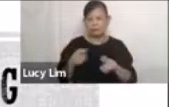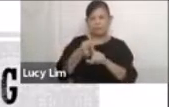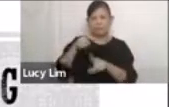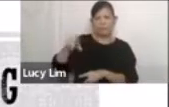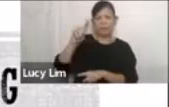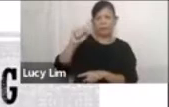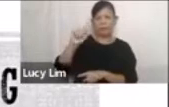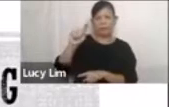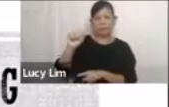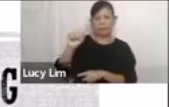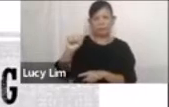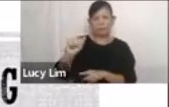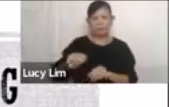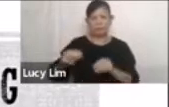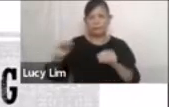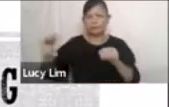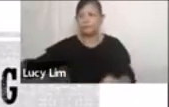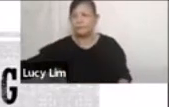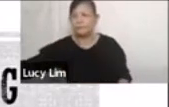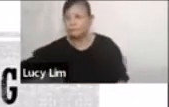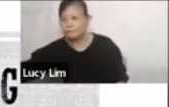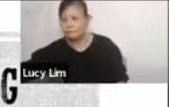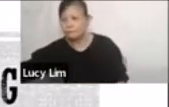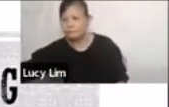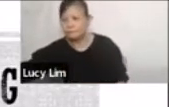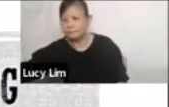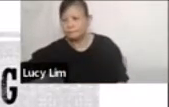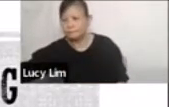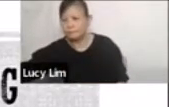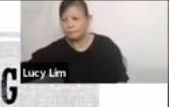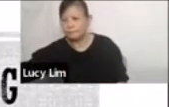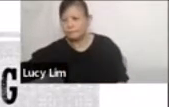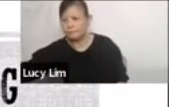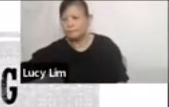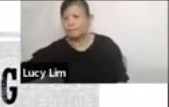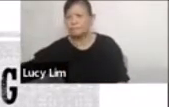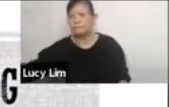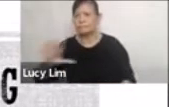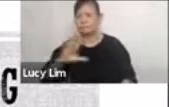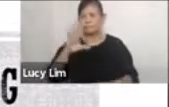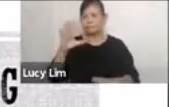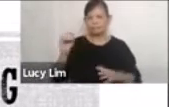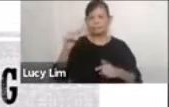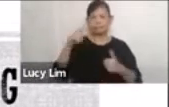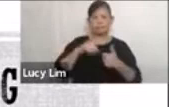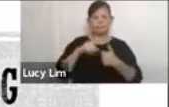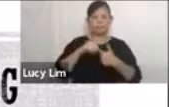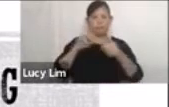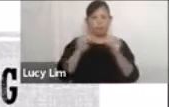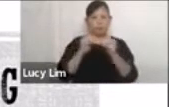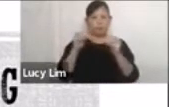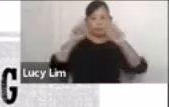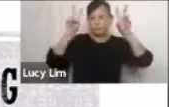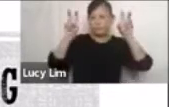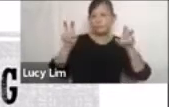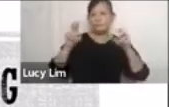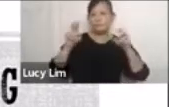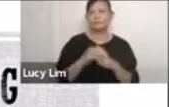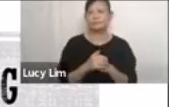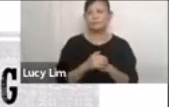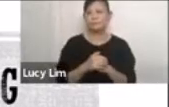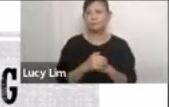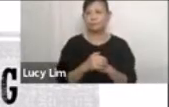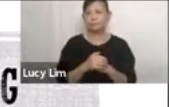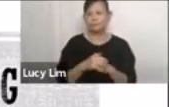Now moving on to results. So I've sectioned the results on the basis of the thematic areas. So the first thematic